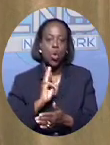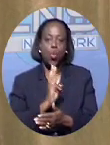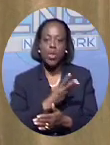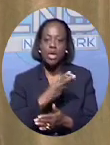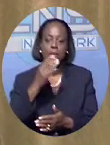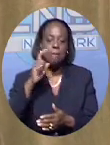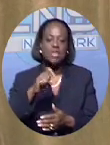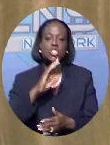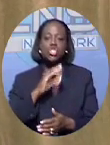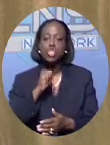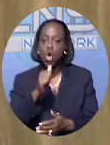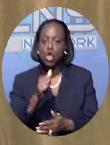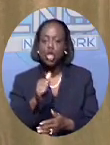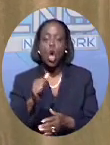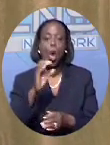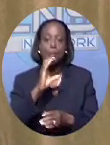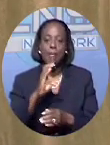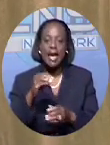compromise in this area,